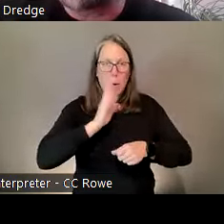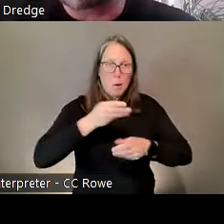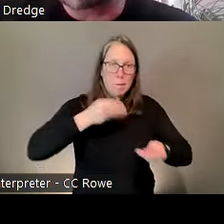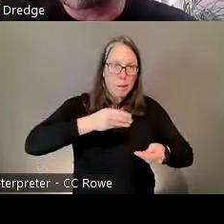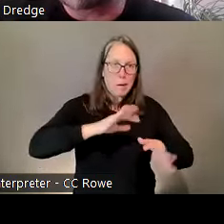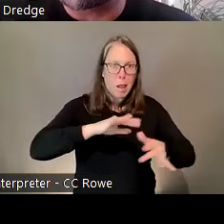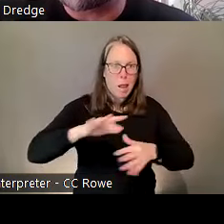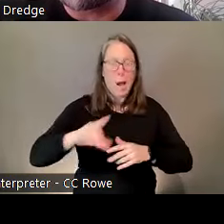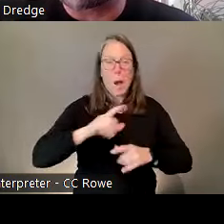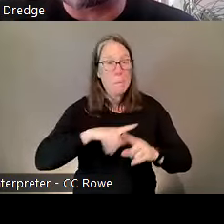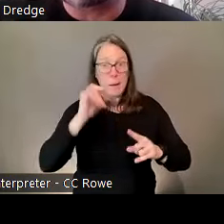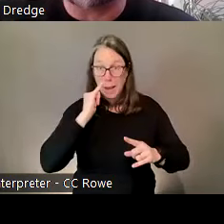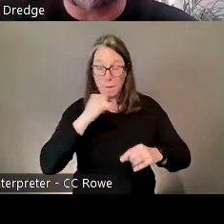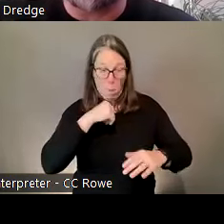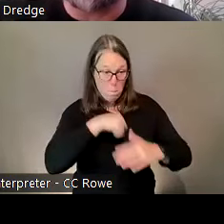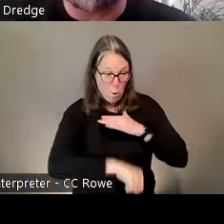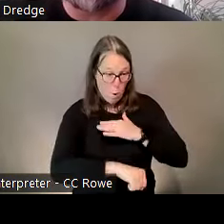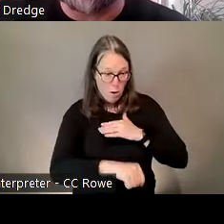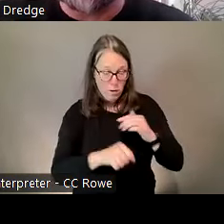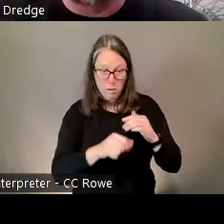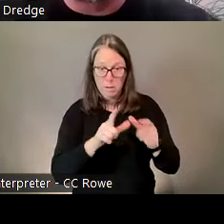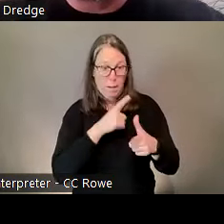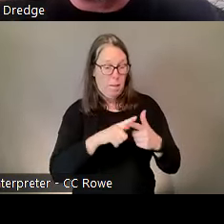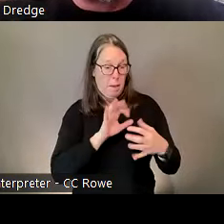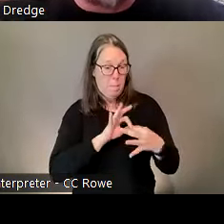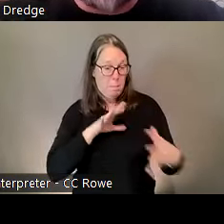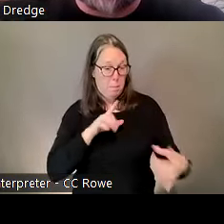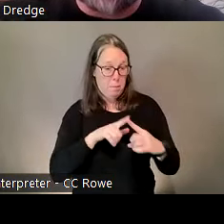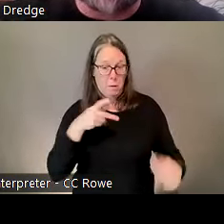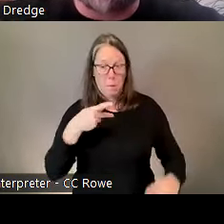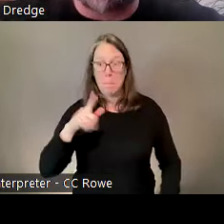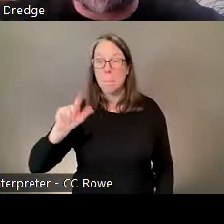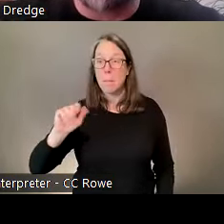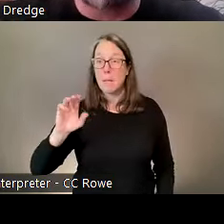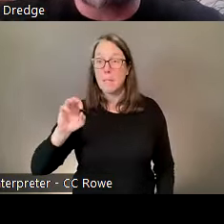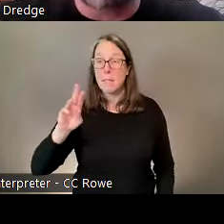measures or mechanisms to